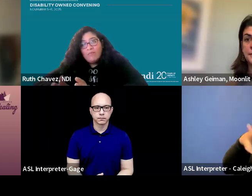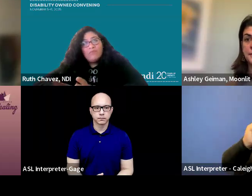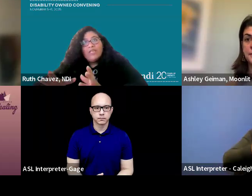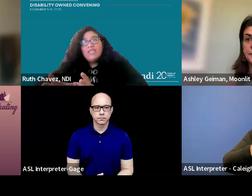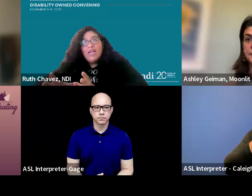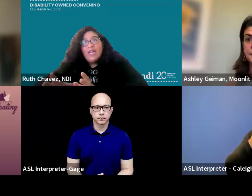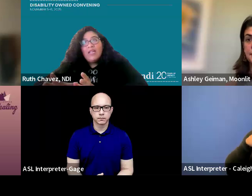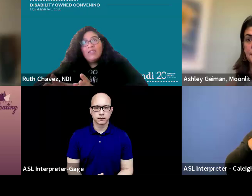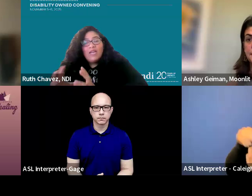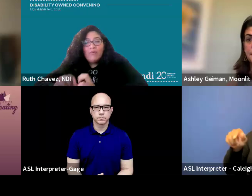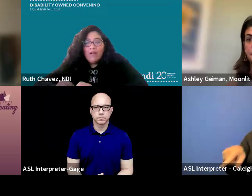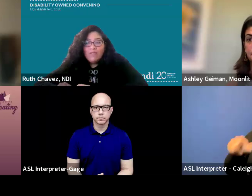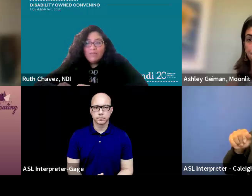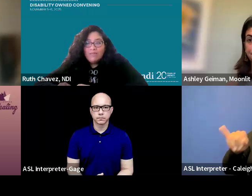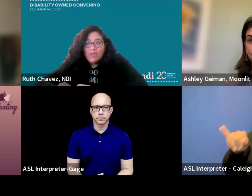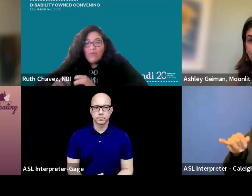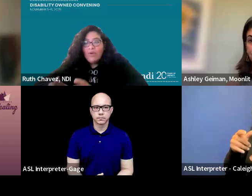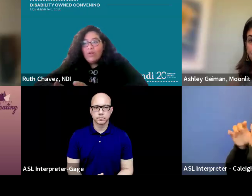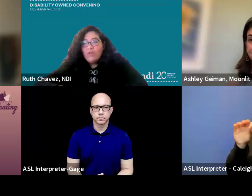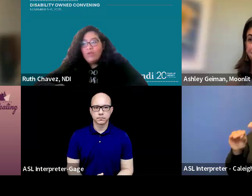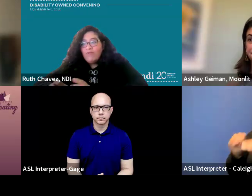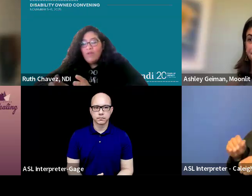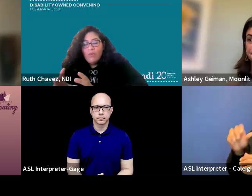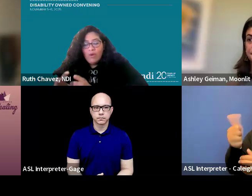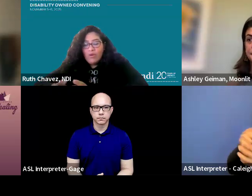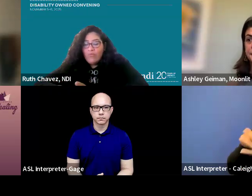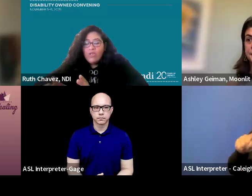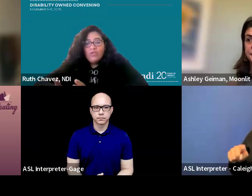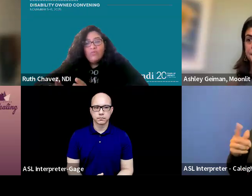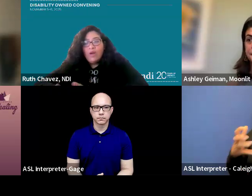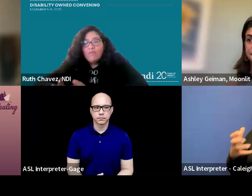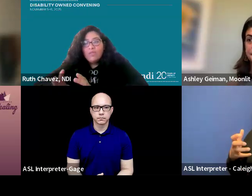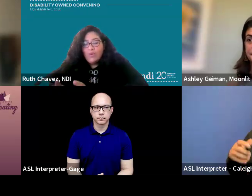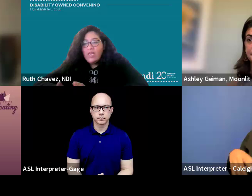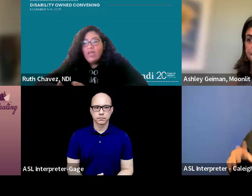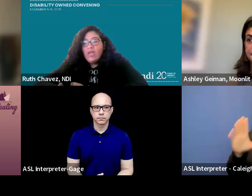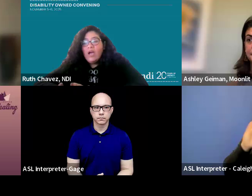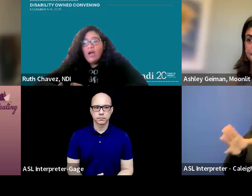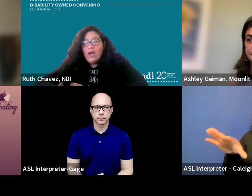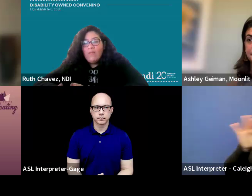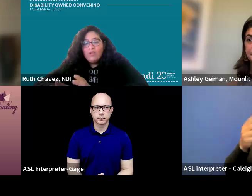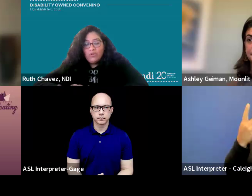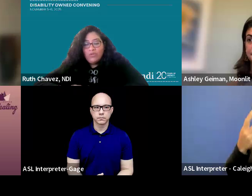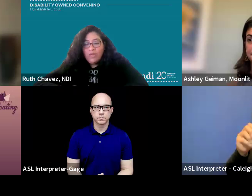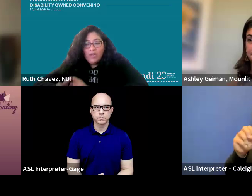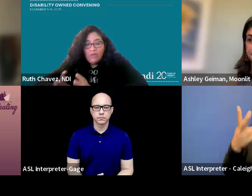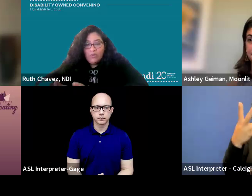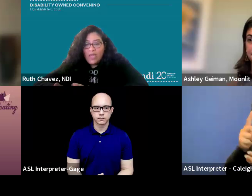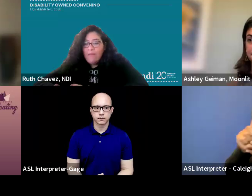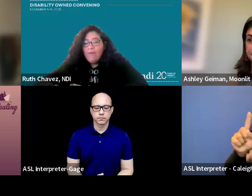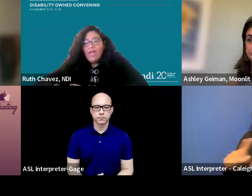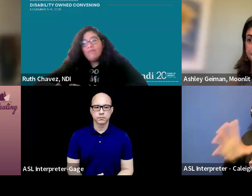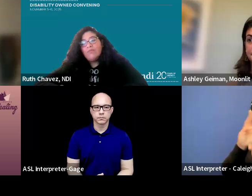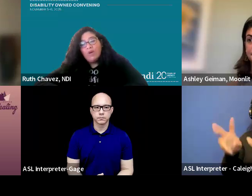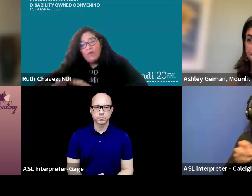create, let's say, 10 prompts. And we're going to do 1 to 2 prompts a week, on social media. We'll